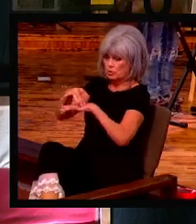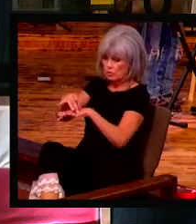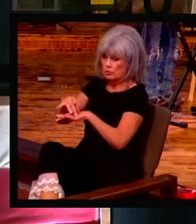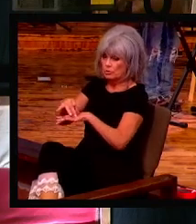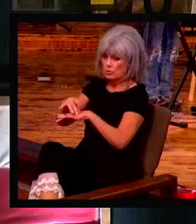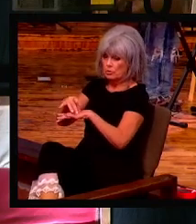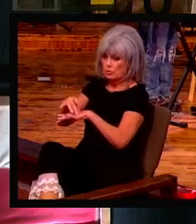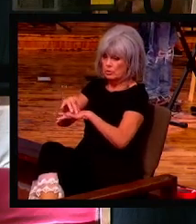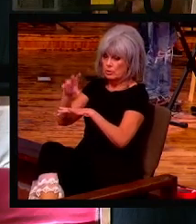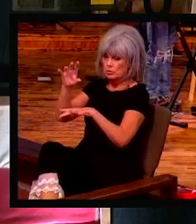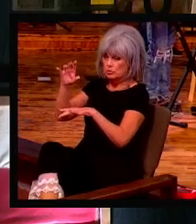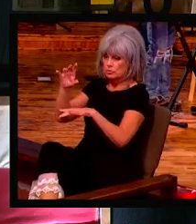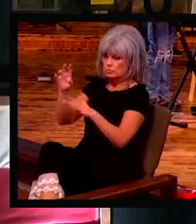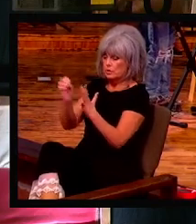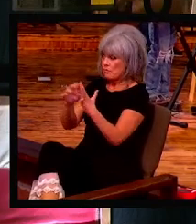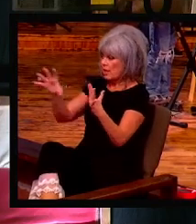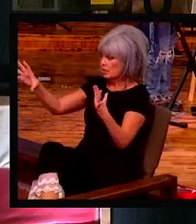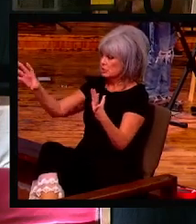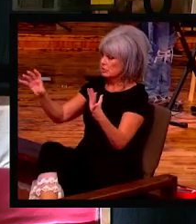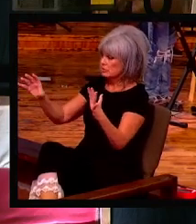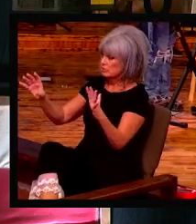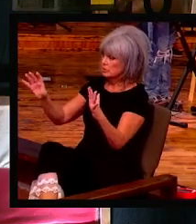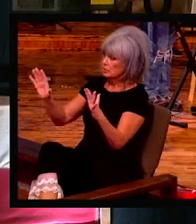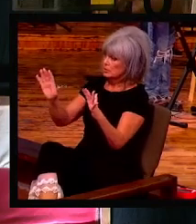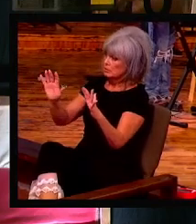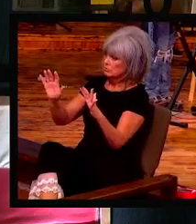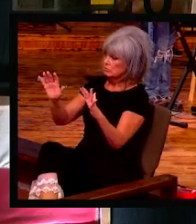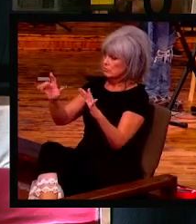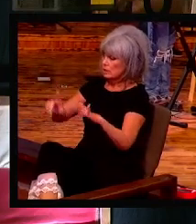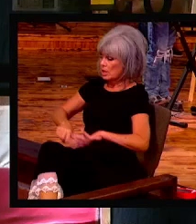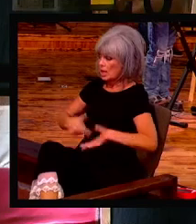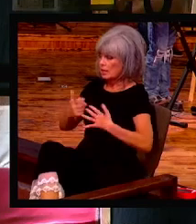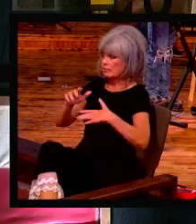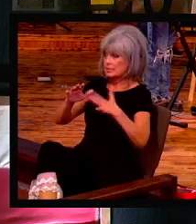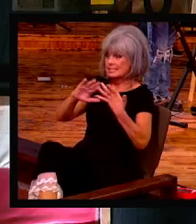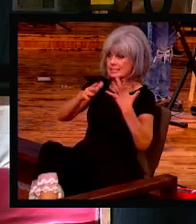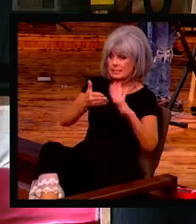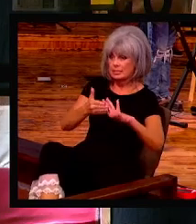to the world, to be a light in a dark place, to be a city set on a hill,